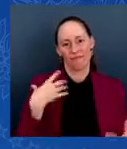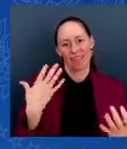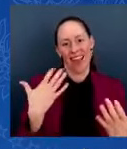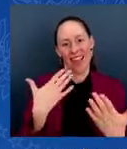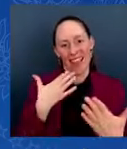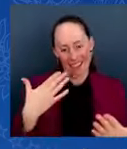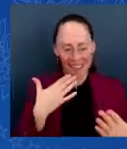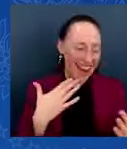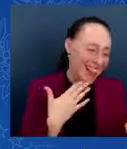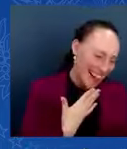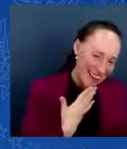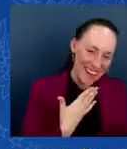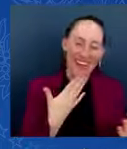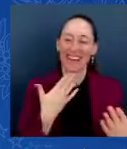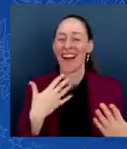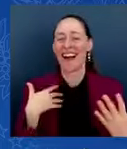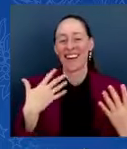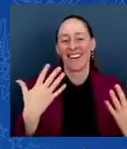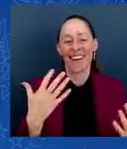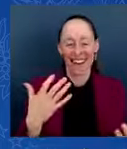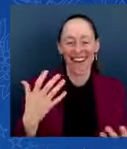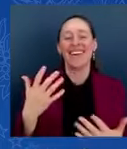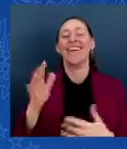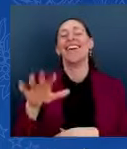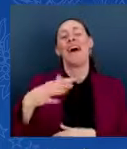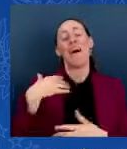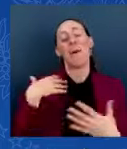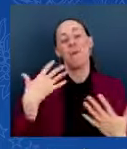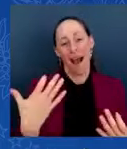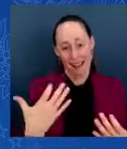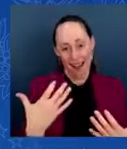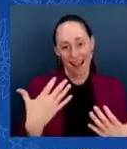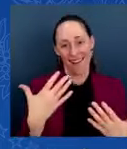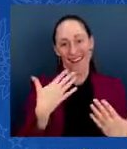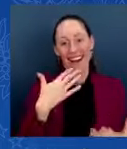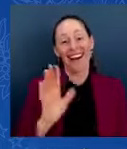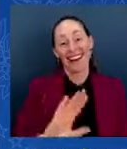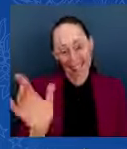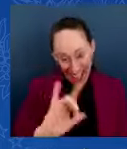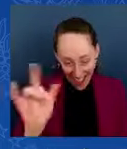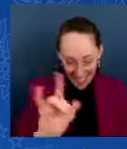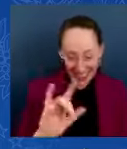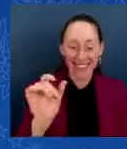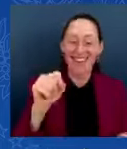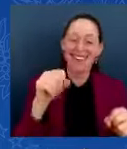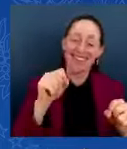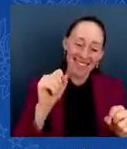And let's please thank you. I love you back.